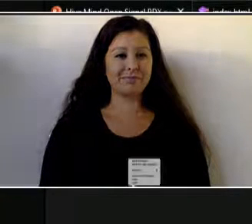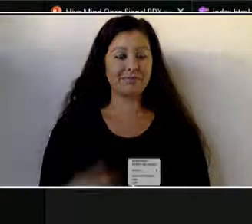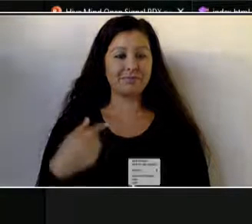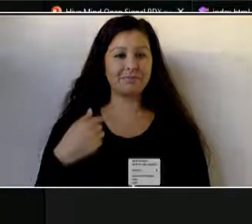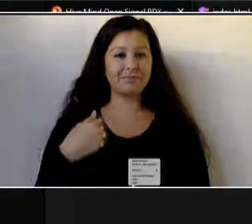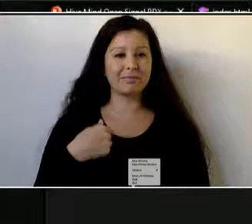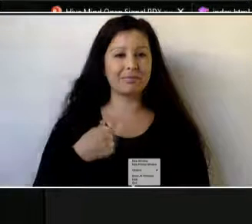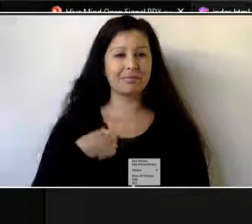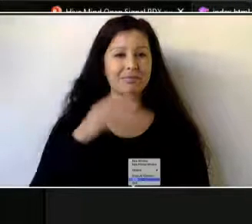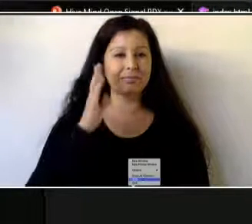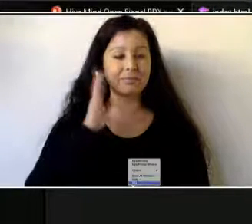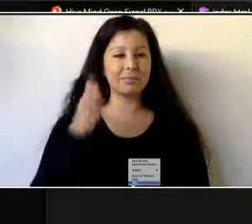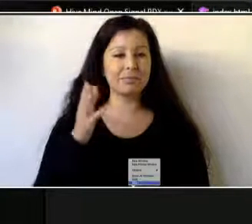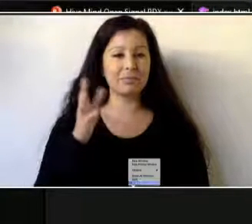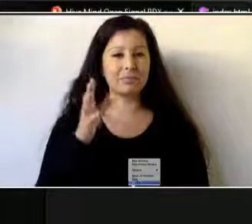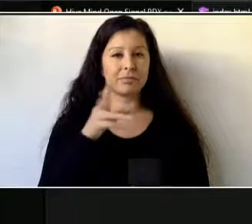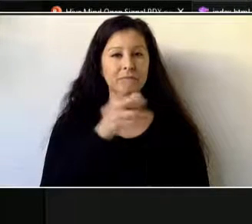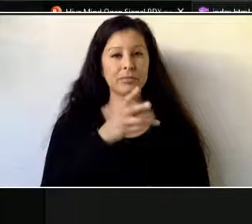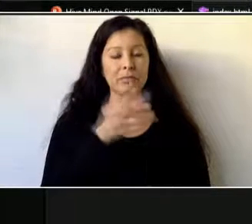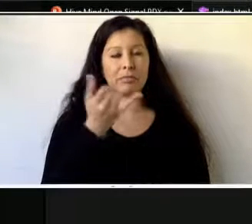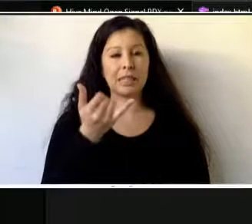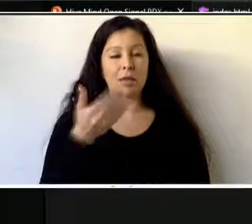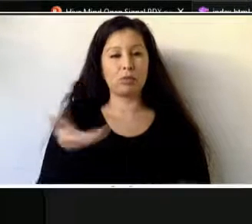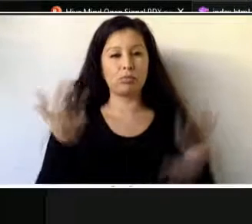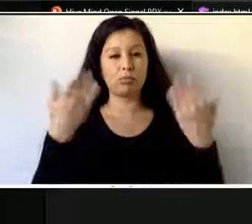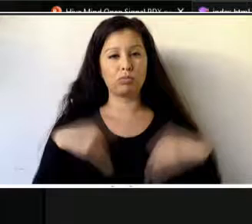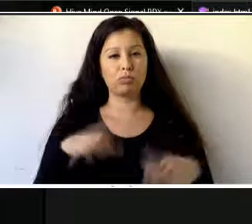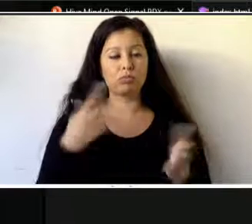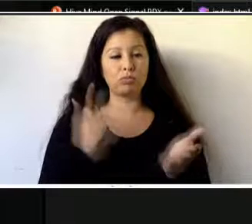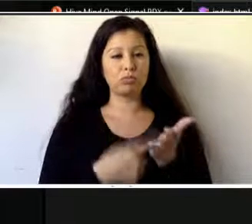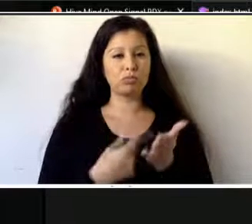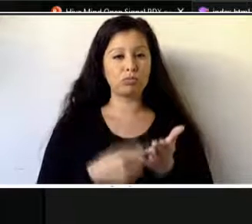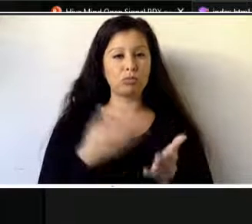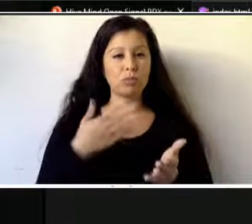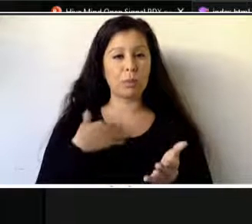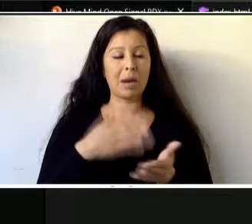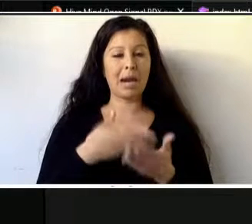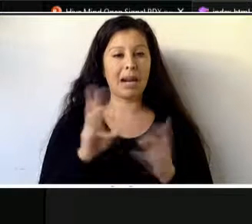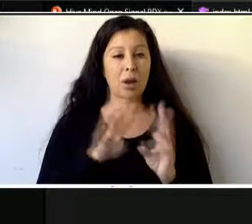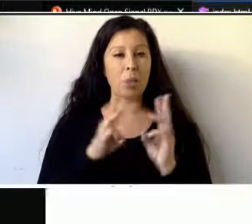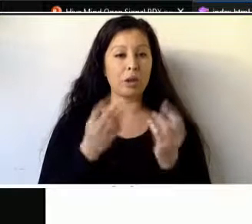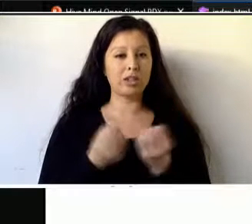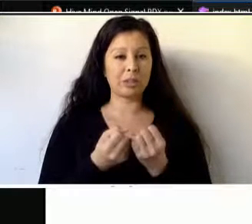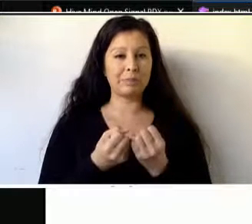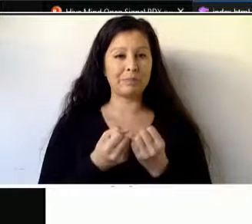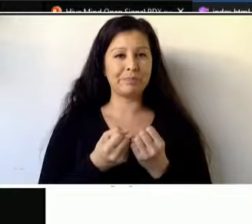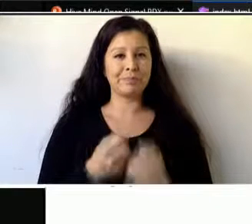I'm just going to move over to talking about my next workshop.